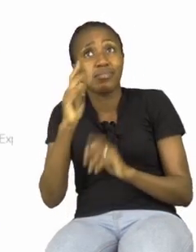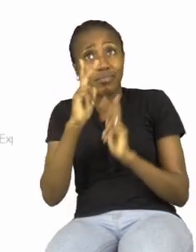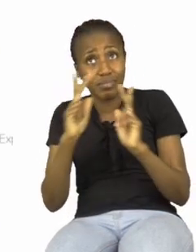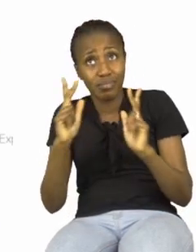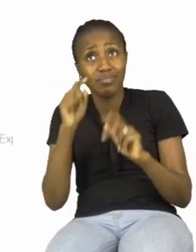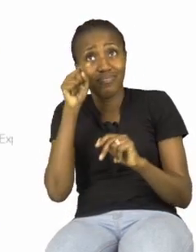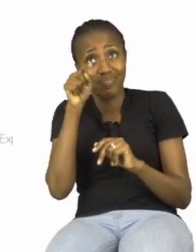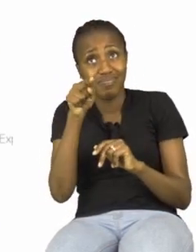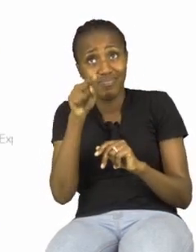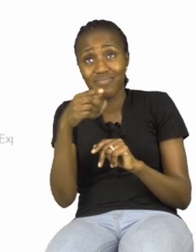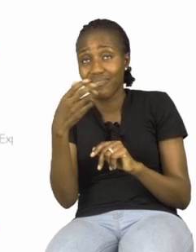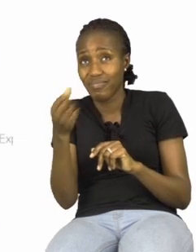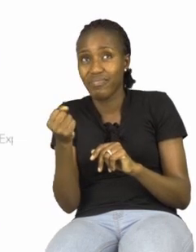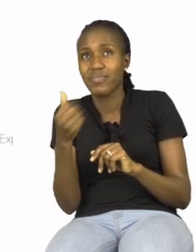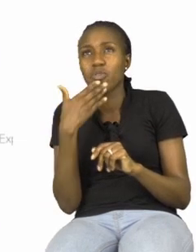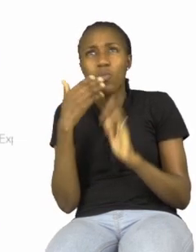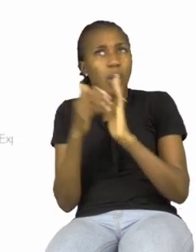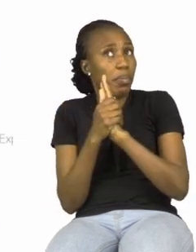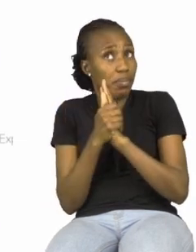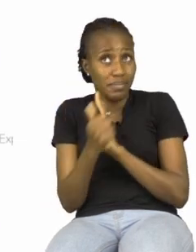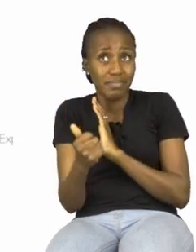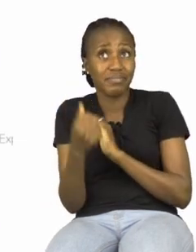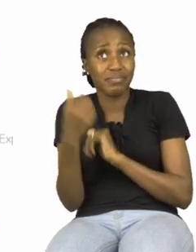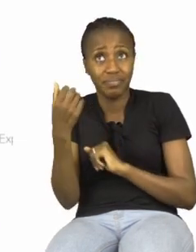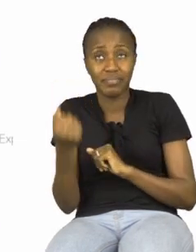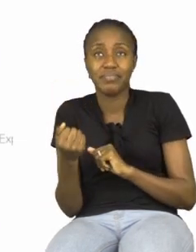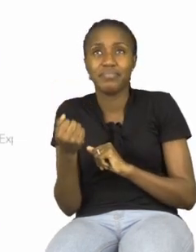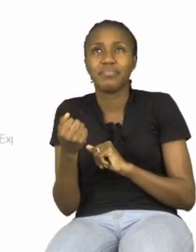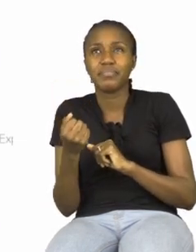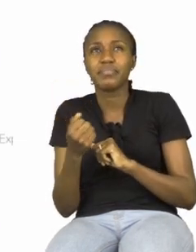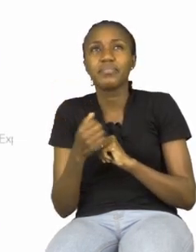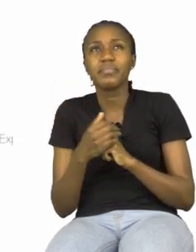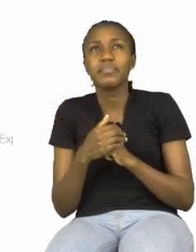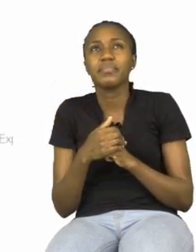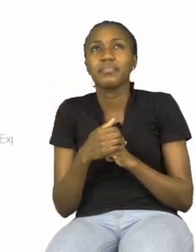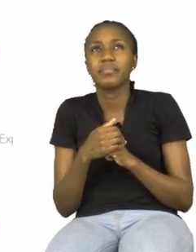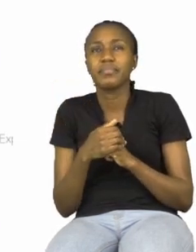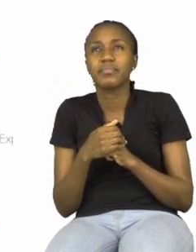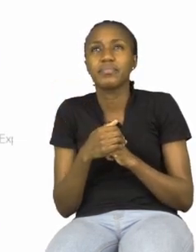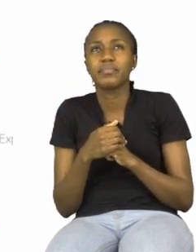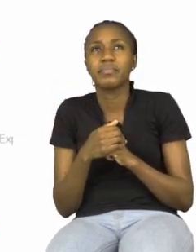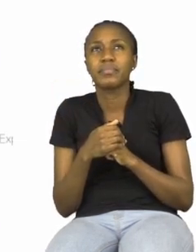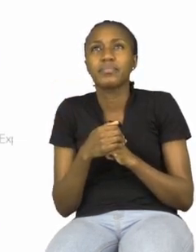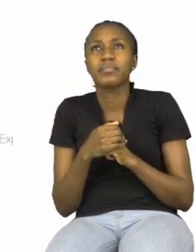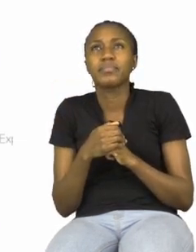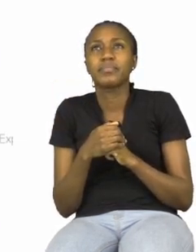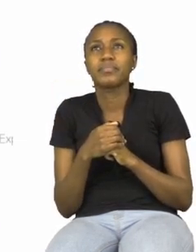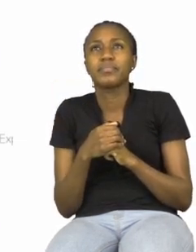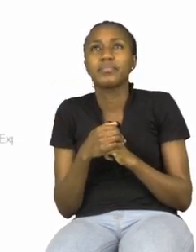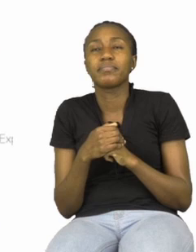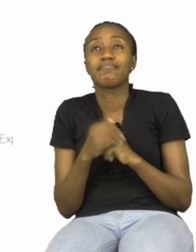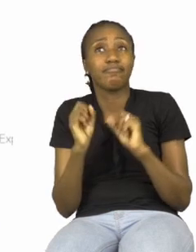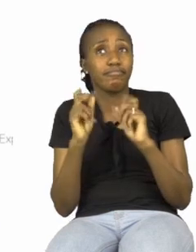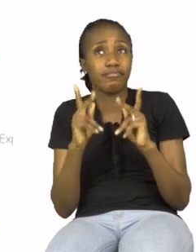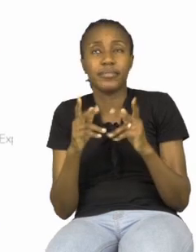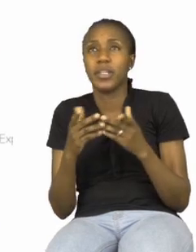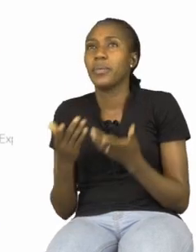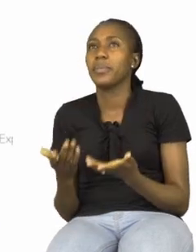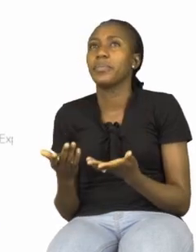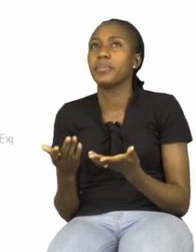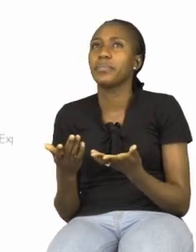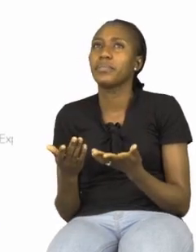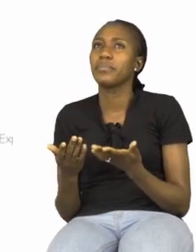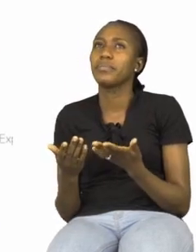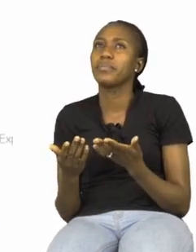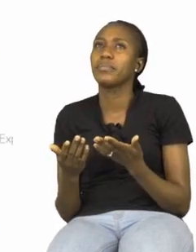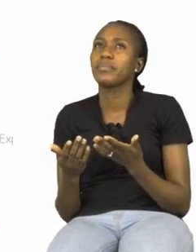Siyabongas, or any other player out there as well, and who is gonna get exposed to hockey. Maybe